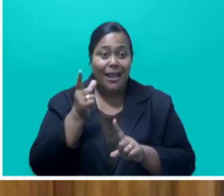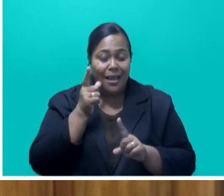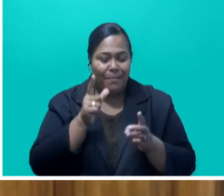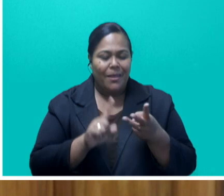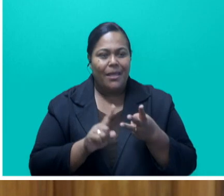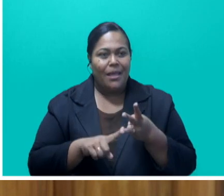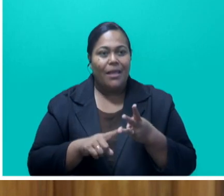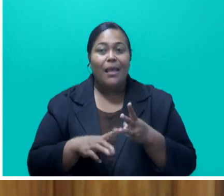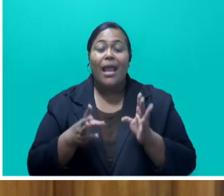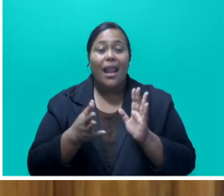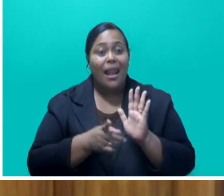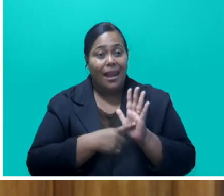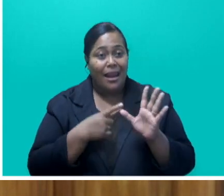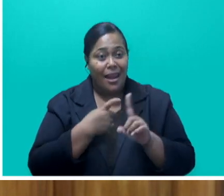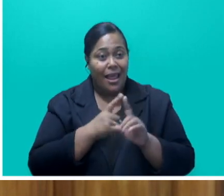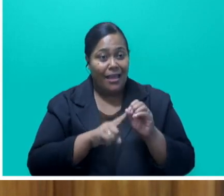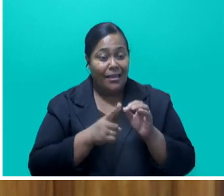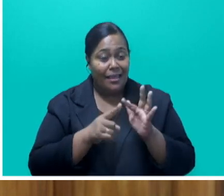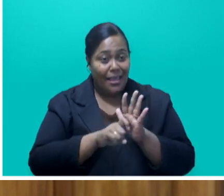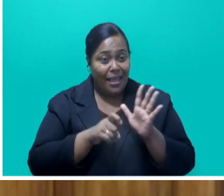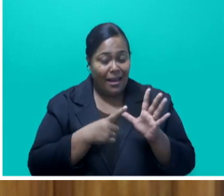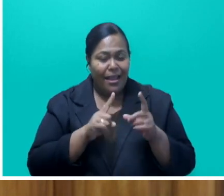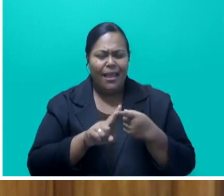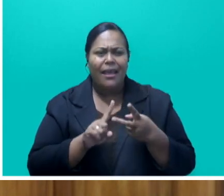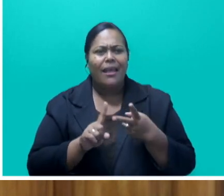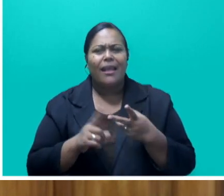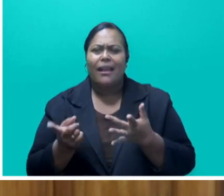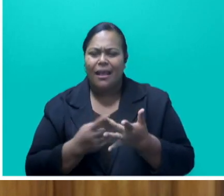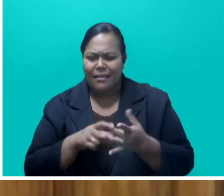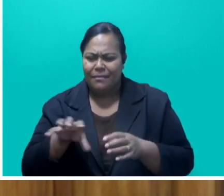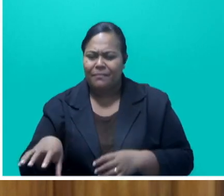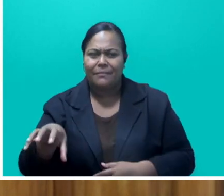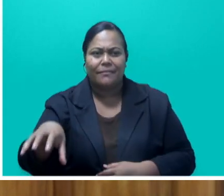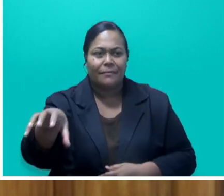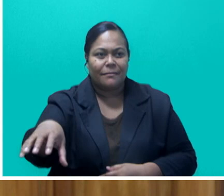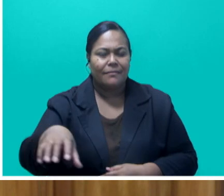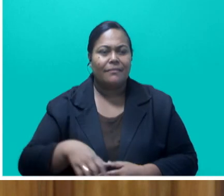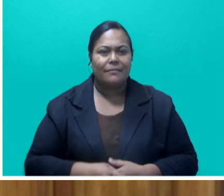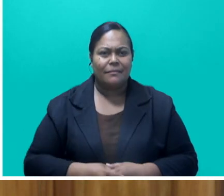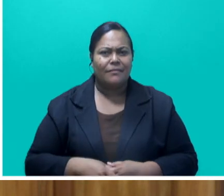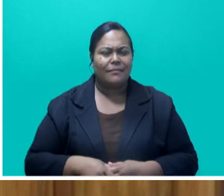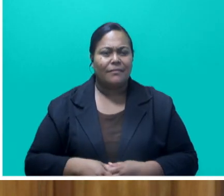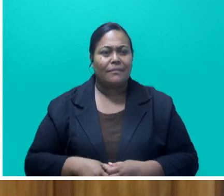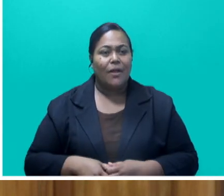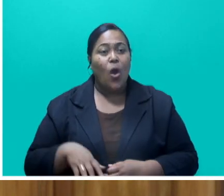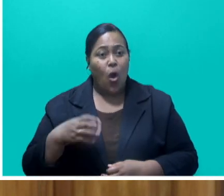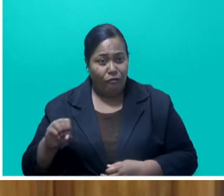Monikoso, Langere, Nebebia, Nangandibatu, Nambunikandamu, Nandawa, Inobalau, and Wailelai.